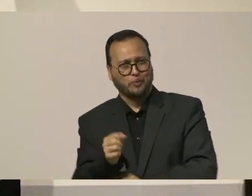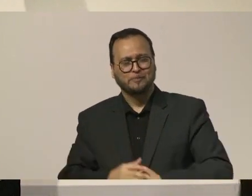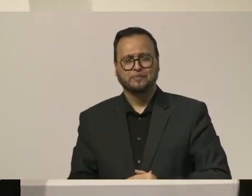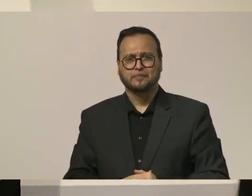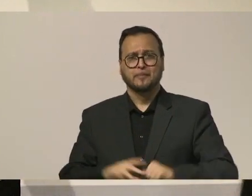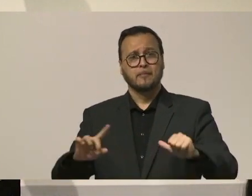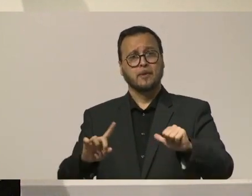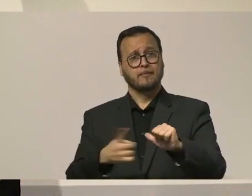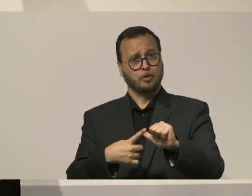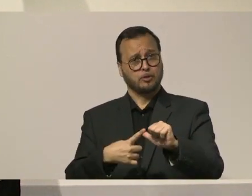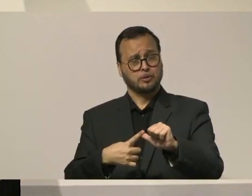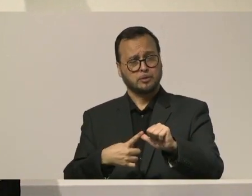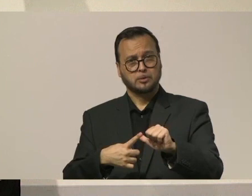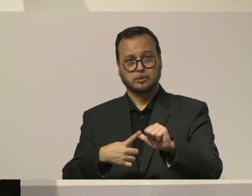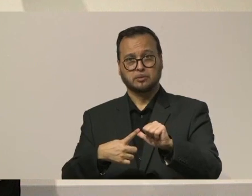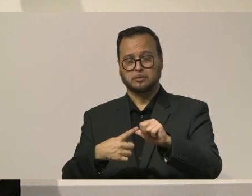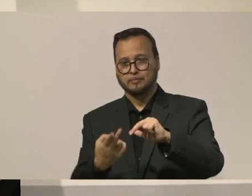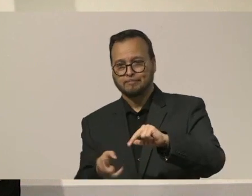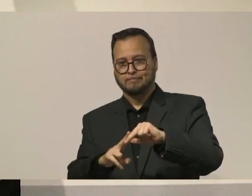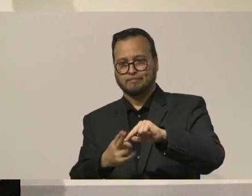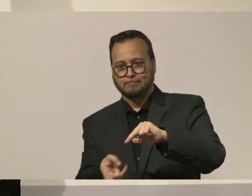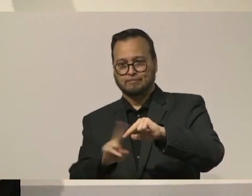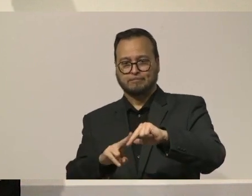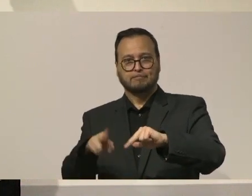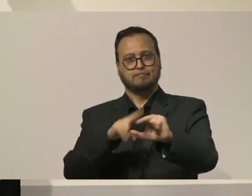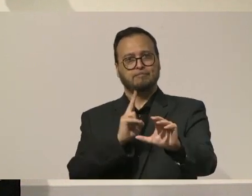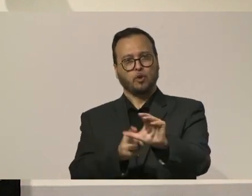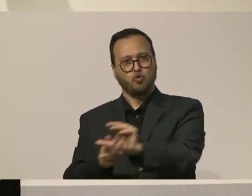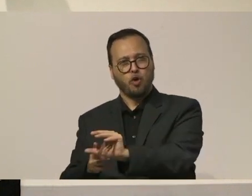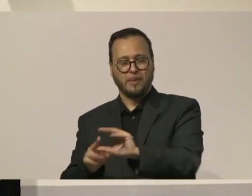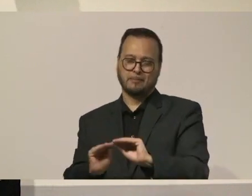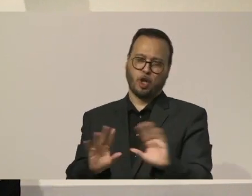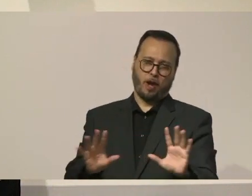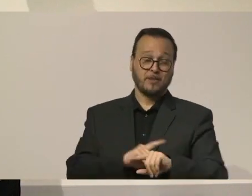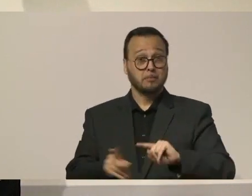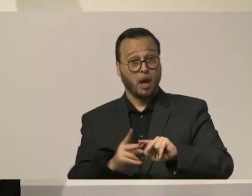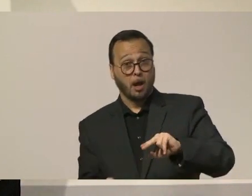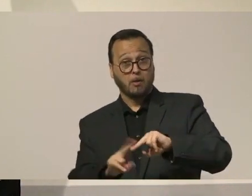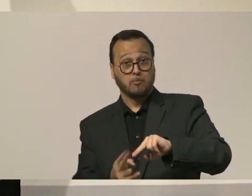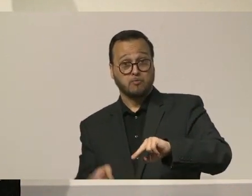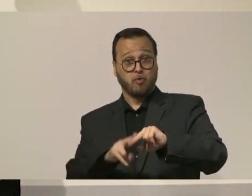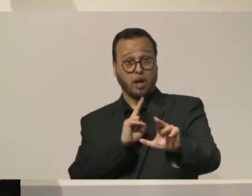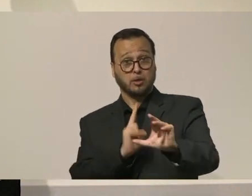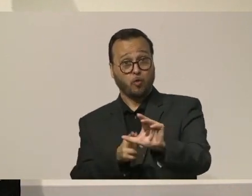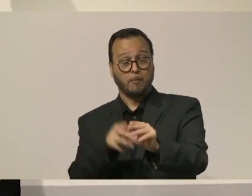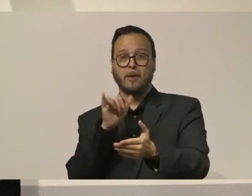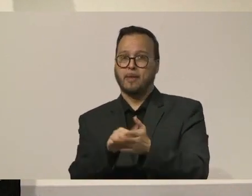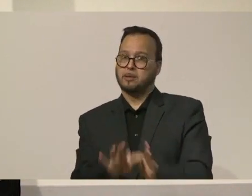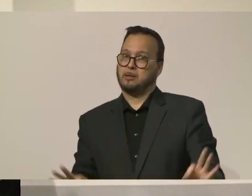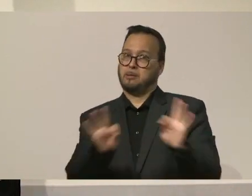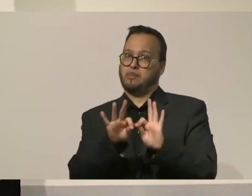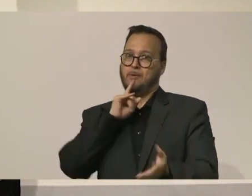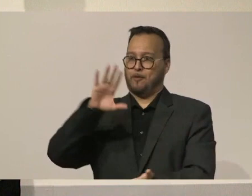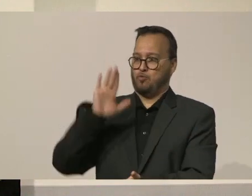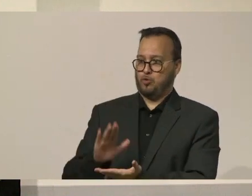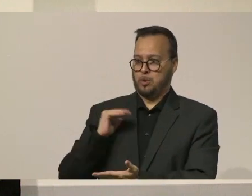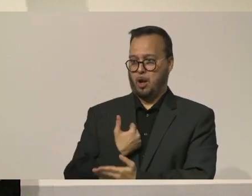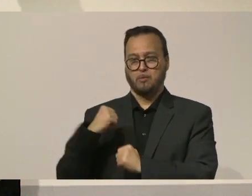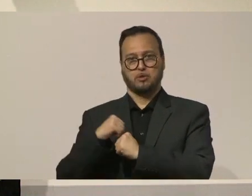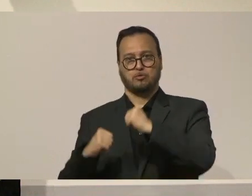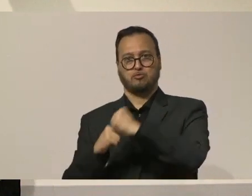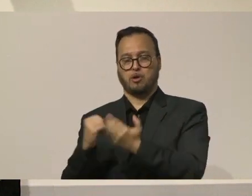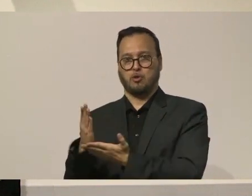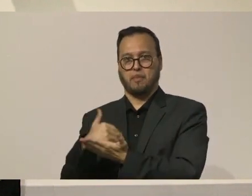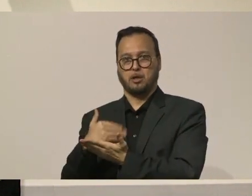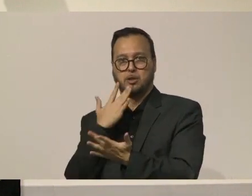First, rising enrollment, this is kind of obvious, but it's important. Rising enrollment is essential for reducing our structural budget